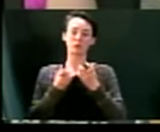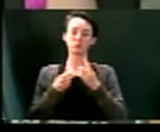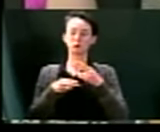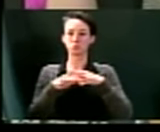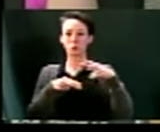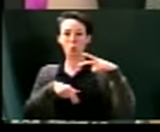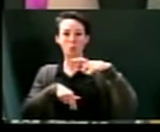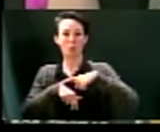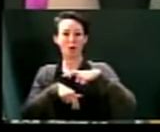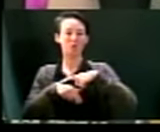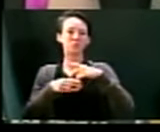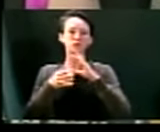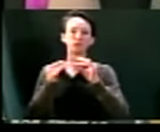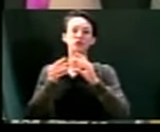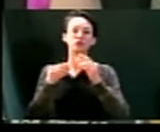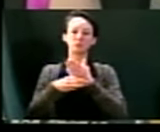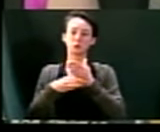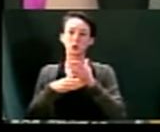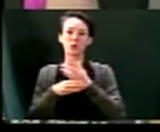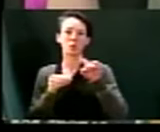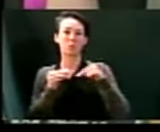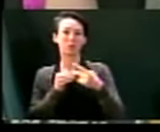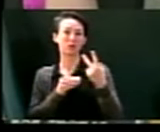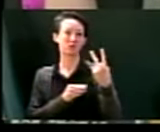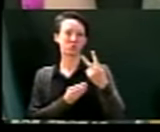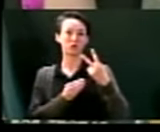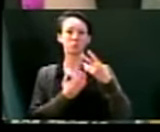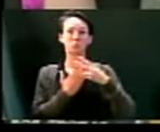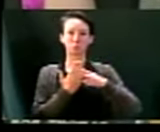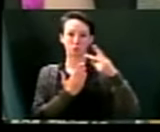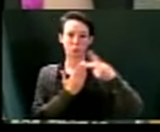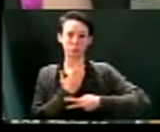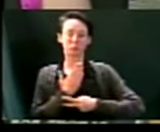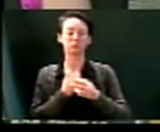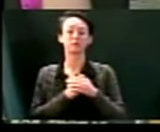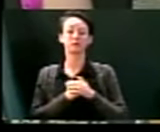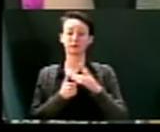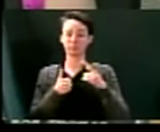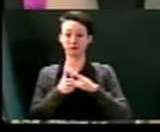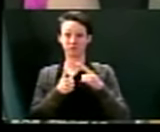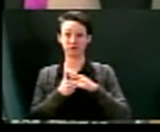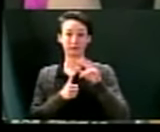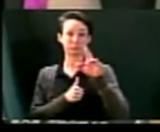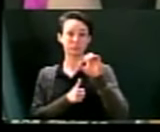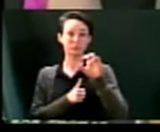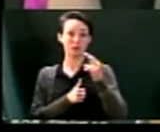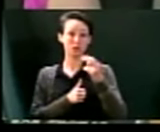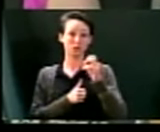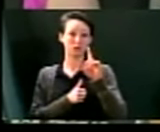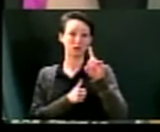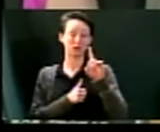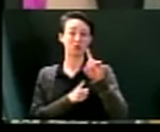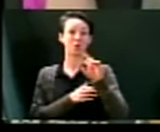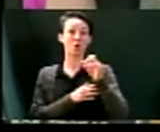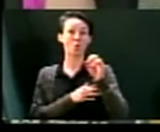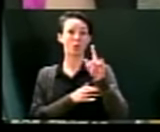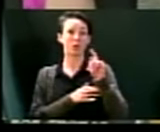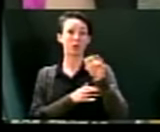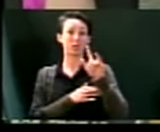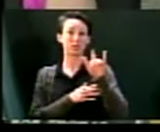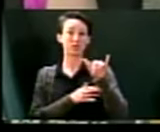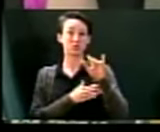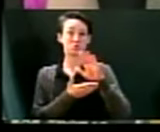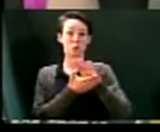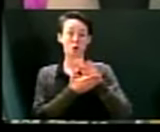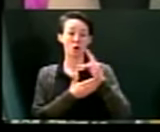information about these two deserving programs and this honor. First of all, Richard Yokley School was one of the three schools